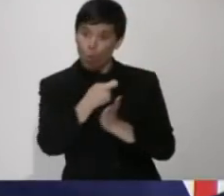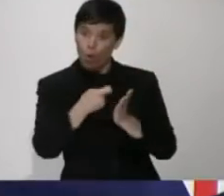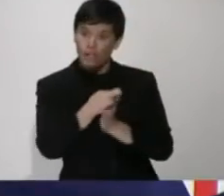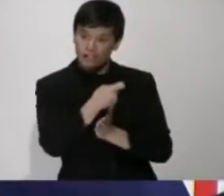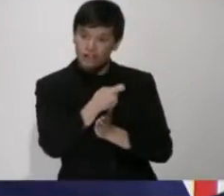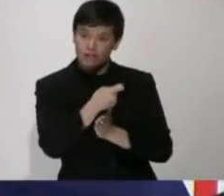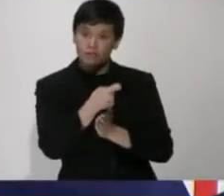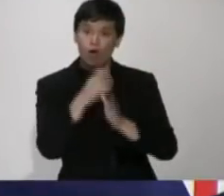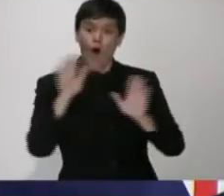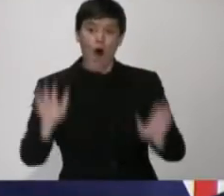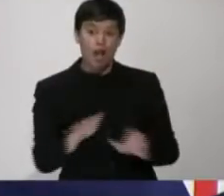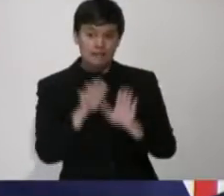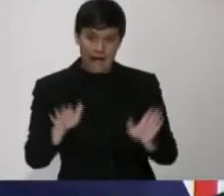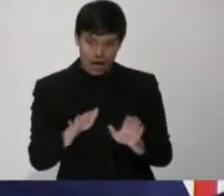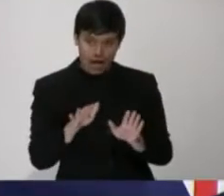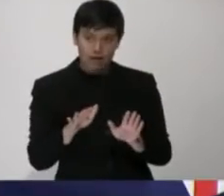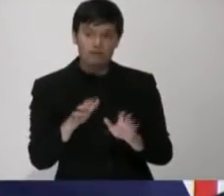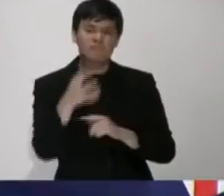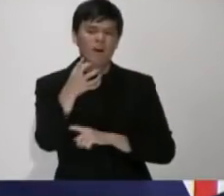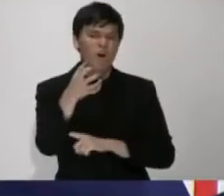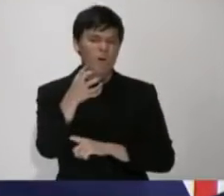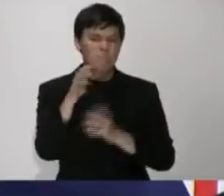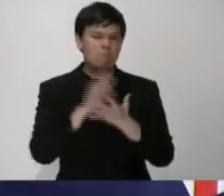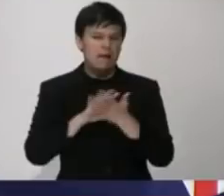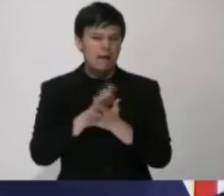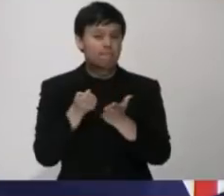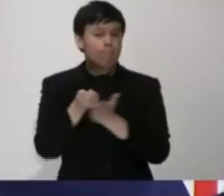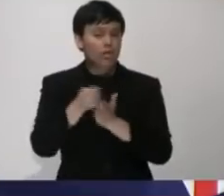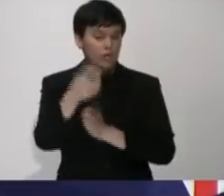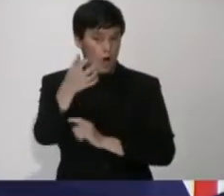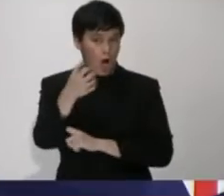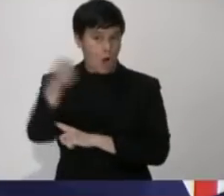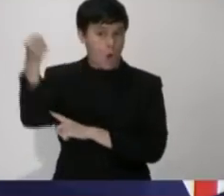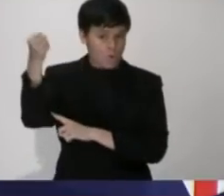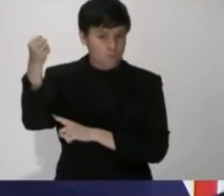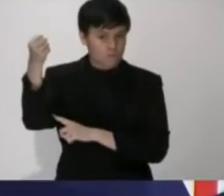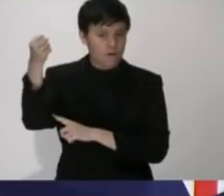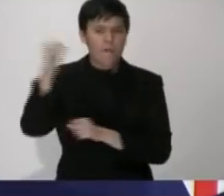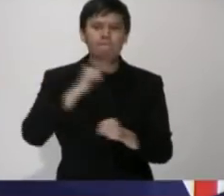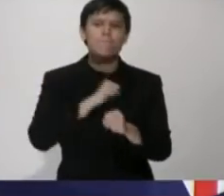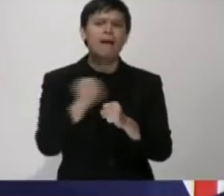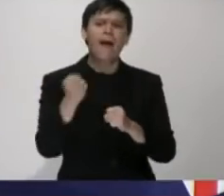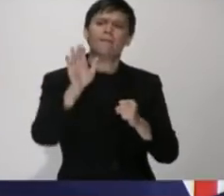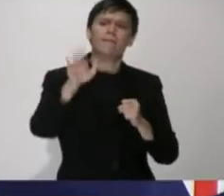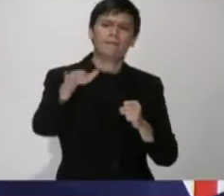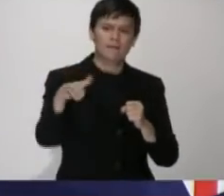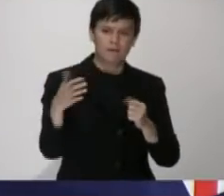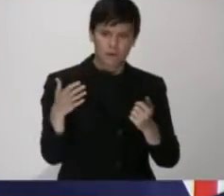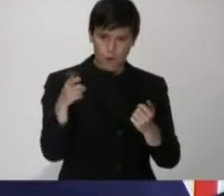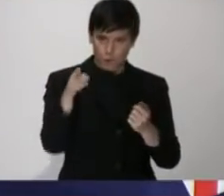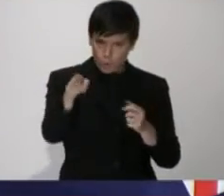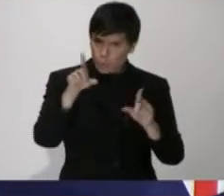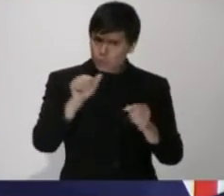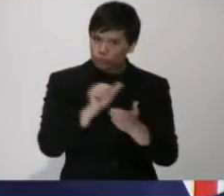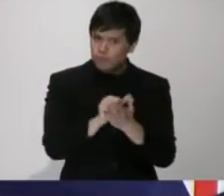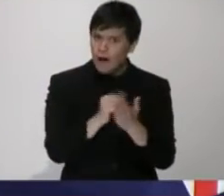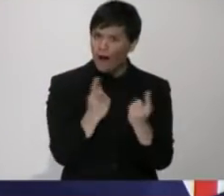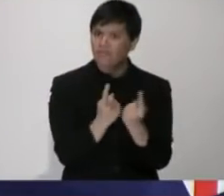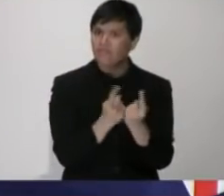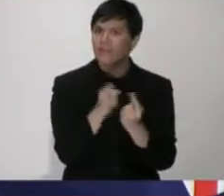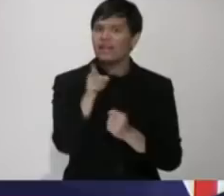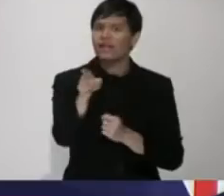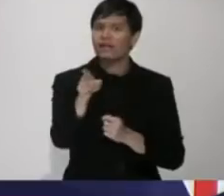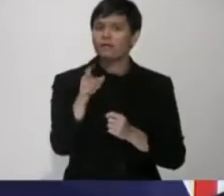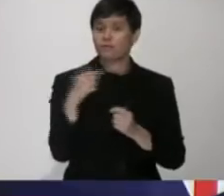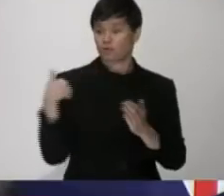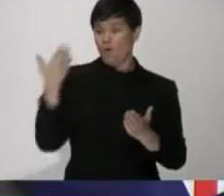lenders along with the need that people have. And actually, by and large, I've received very, very few complaints from people about the mortgage deferral scheme.